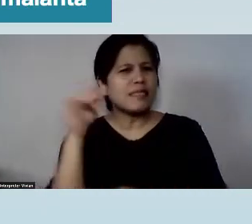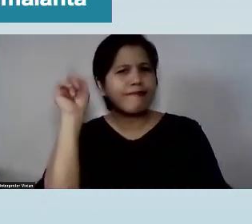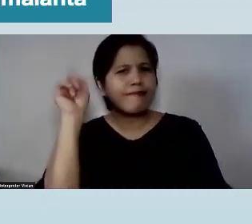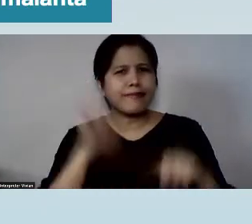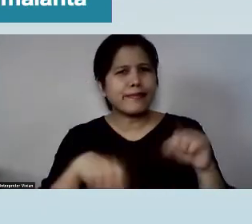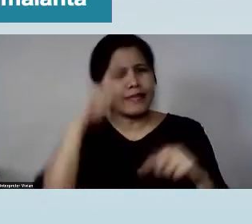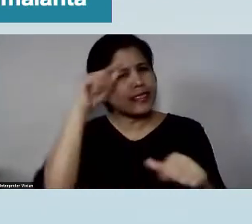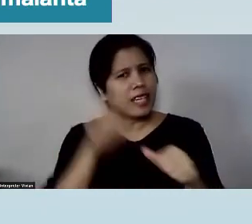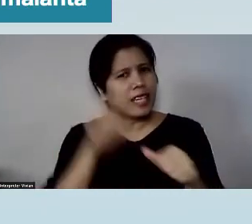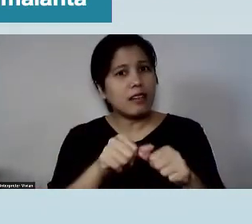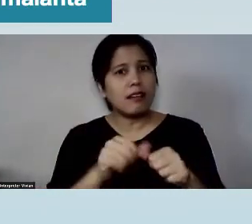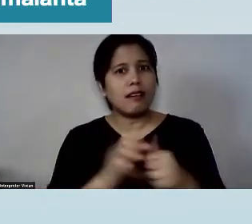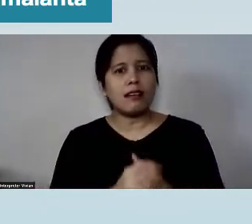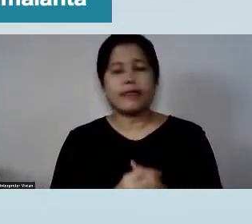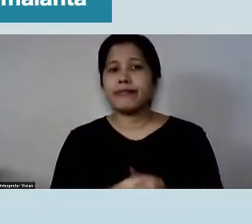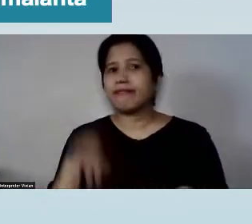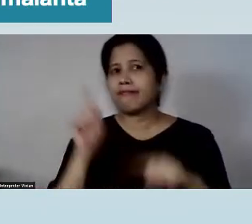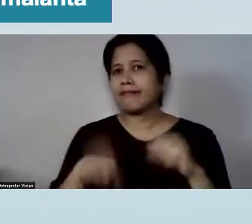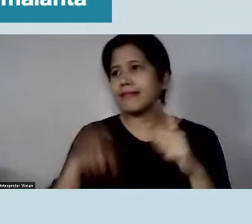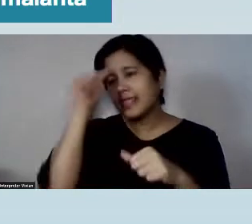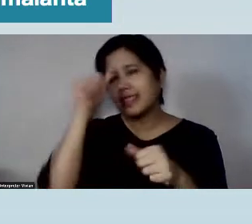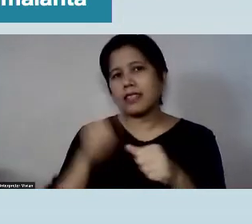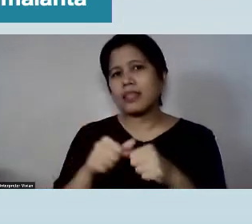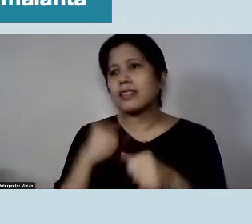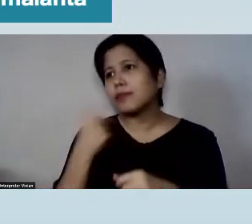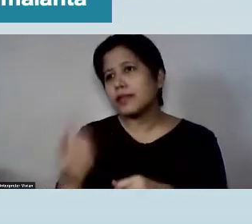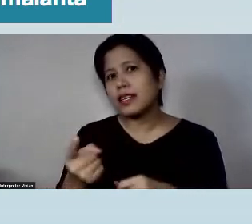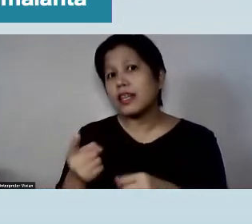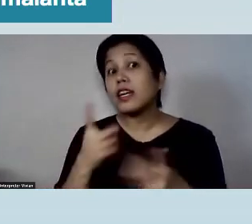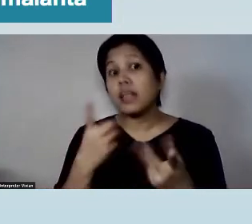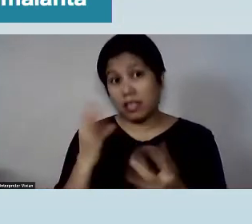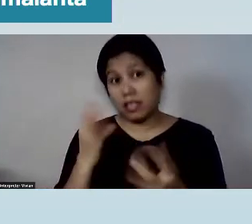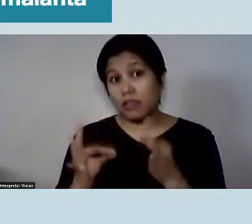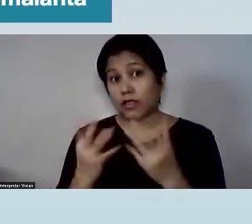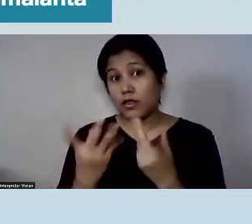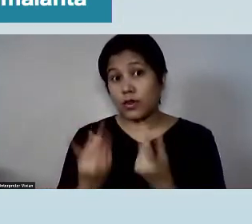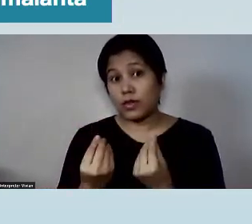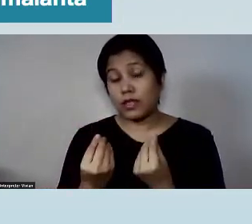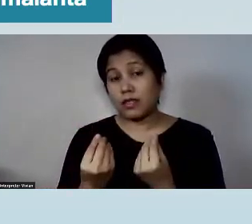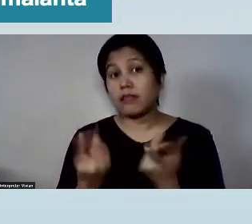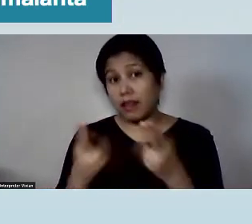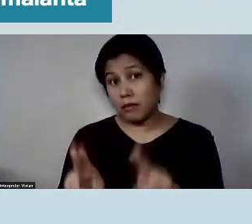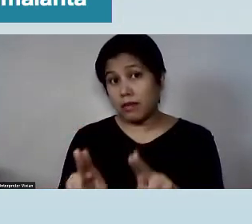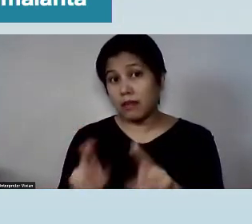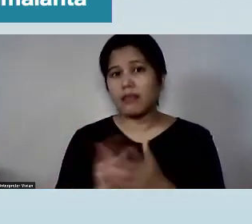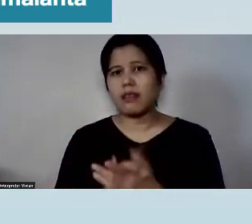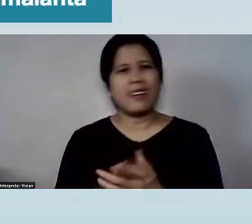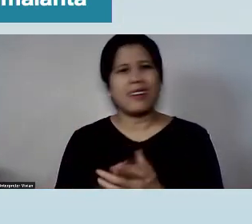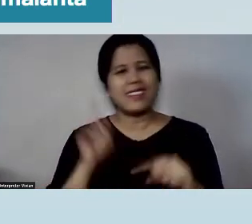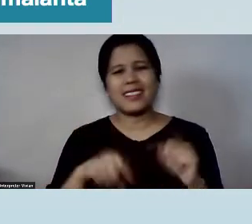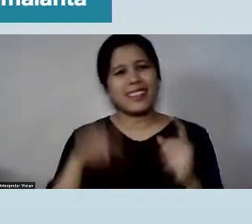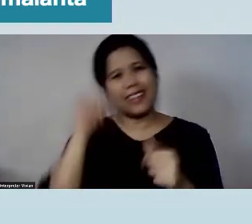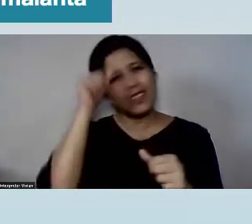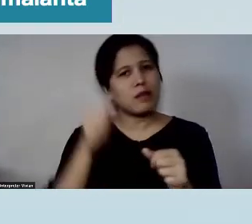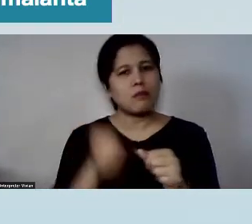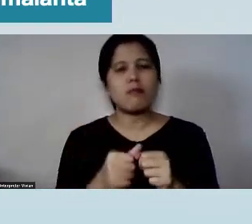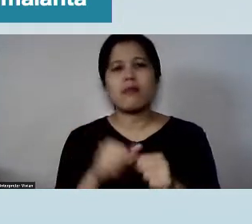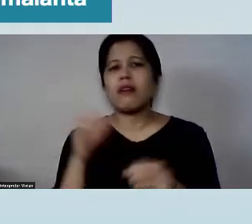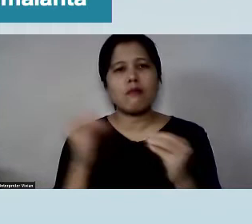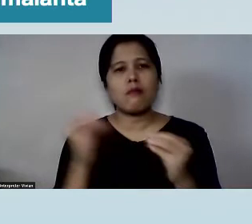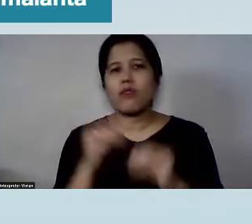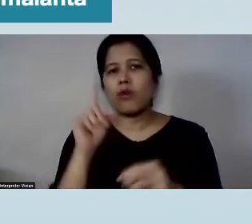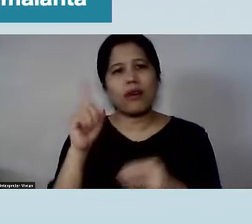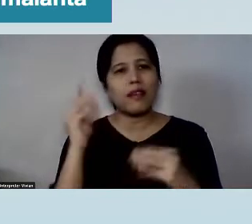eh. Di ulitin mo na lang po. Or, sasabihin mo, if you do this, then this will happen. They can't remember more than one thing at a time.